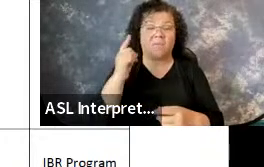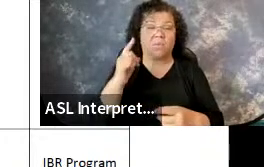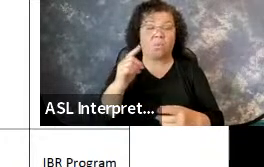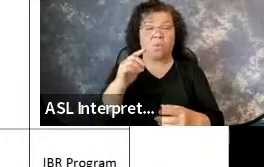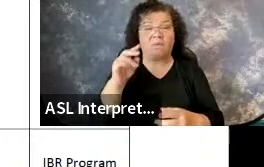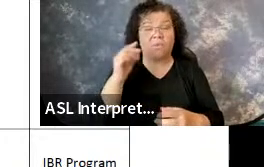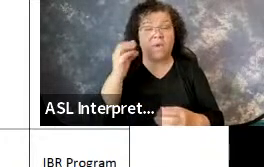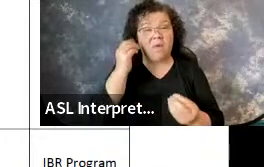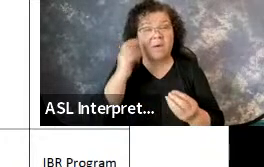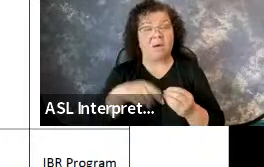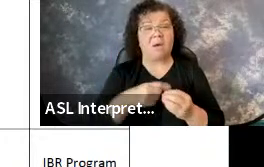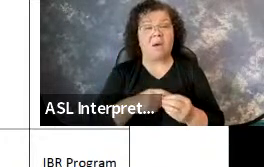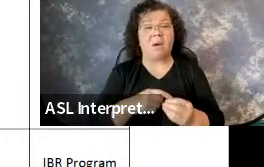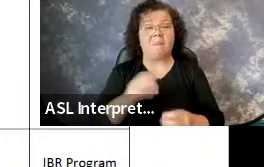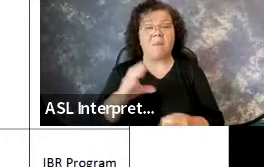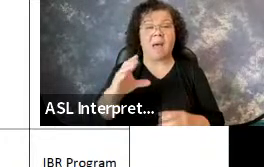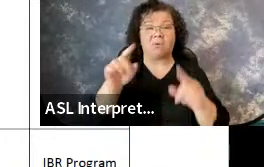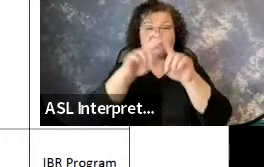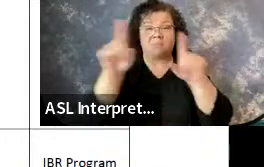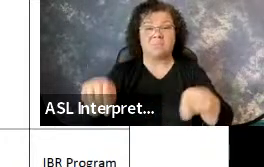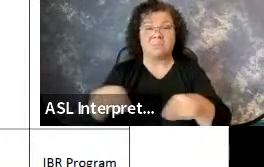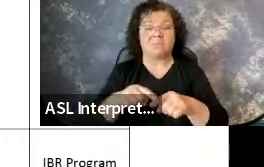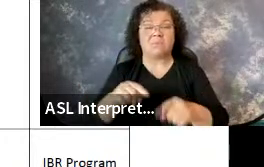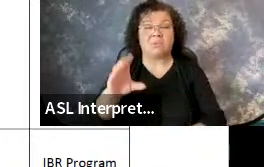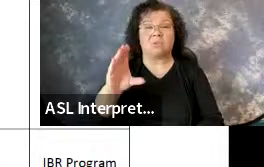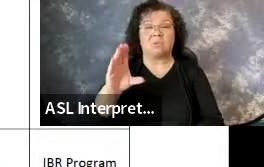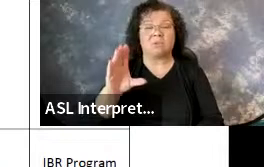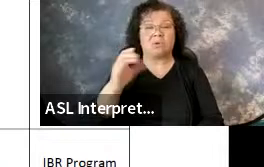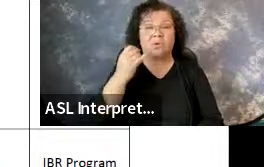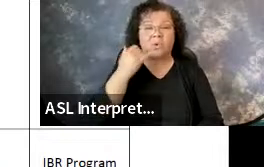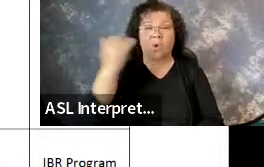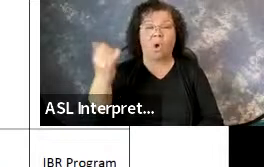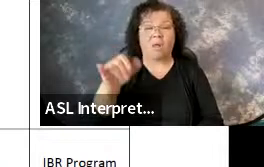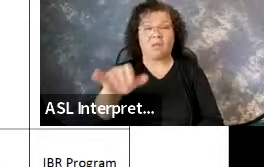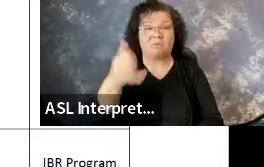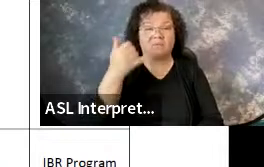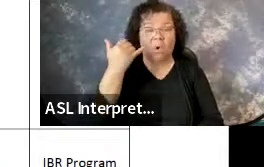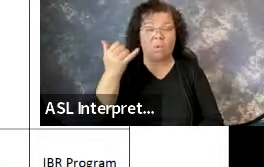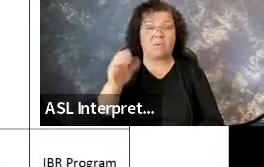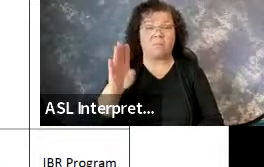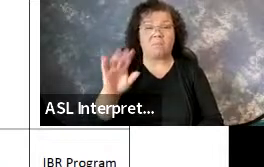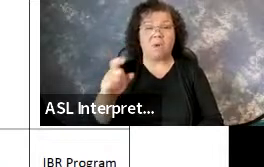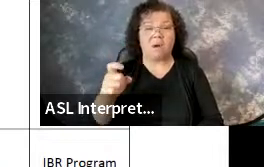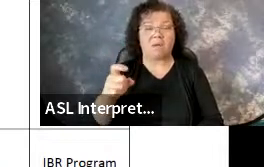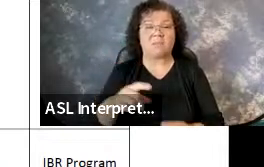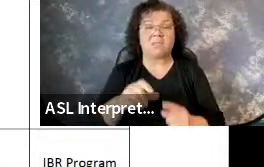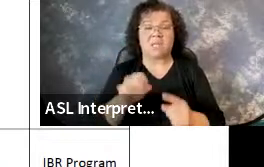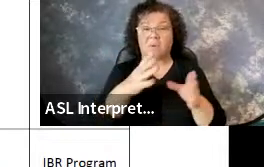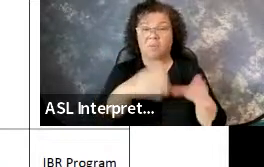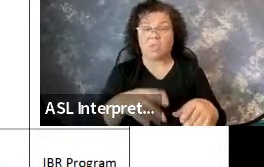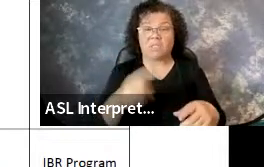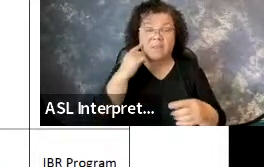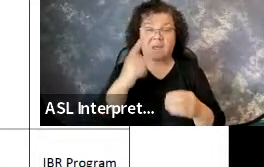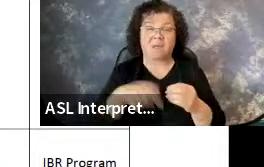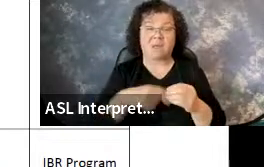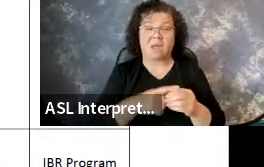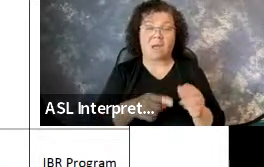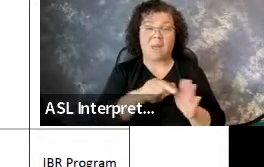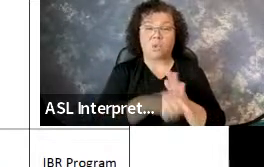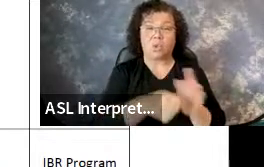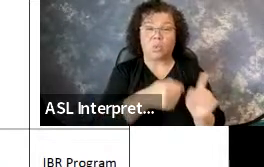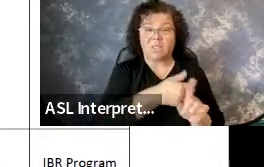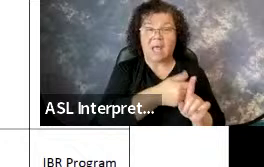as well? I know TriMet has looked at call boxes on certain stations, but if somebody is thinking about suicide or somebody runs into